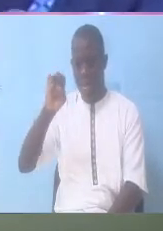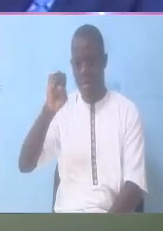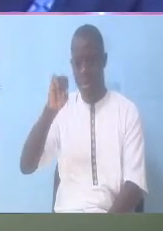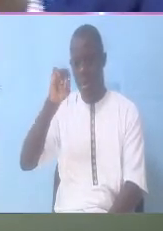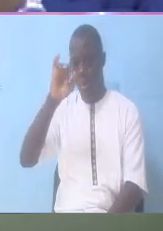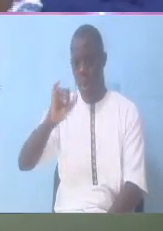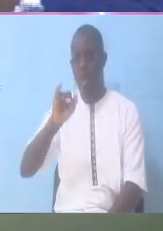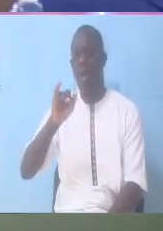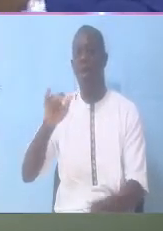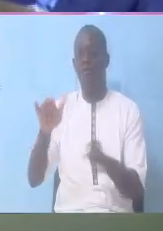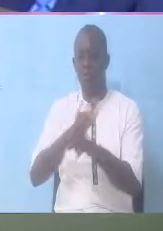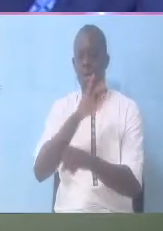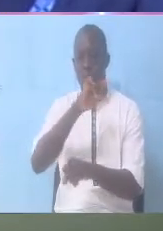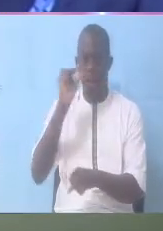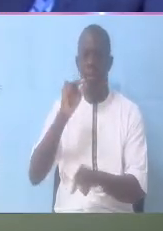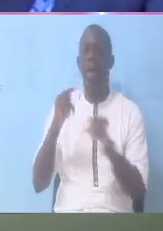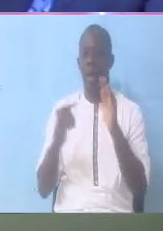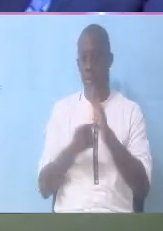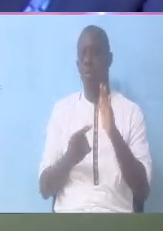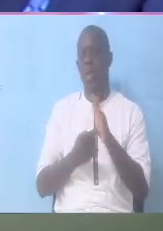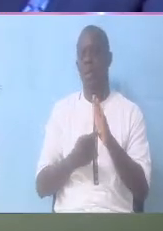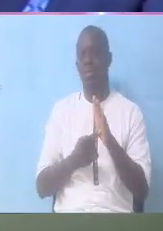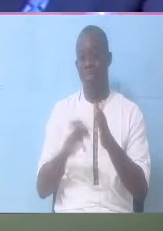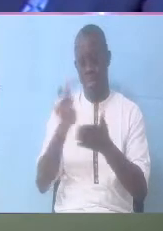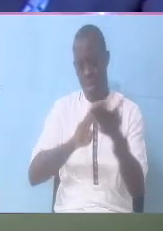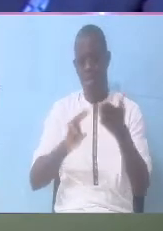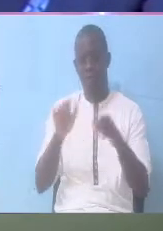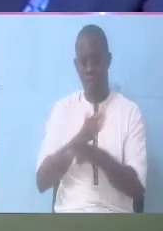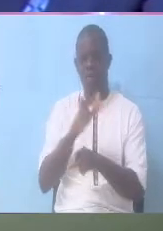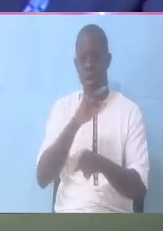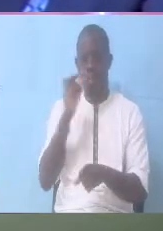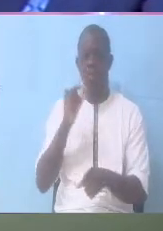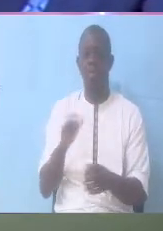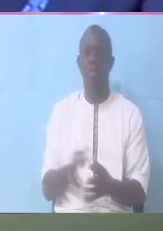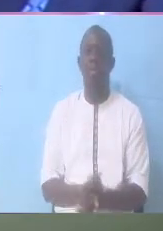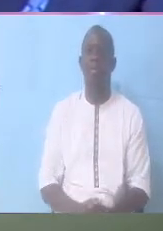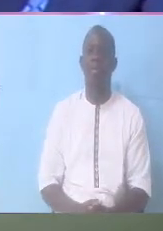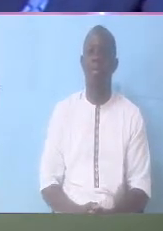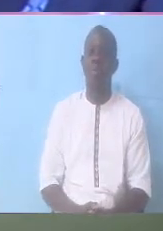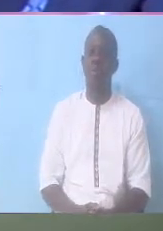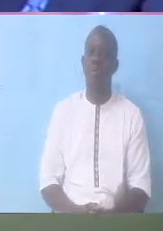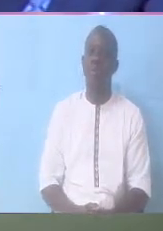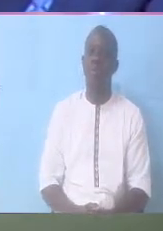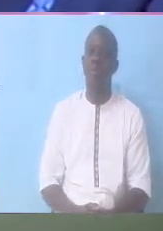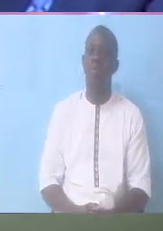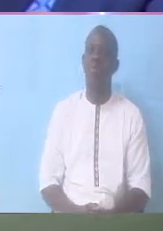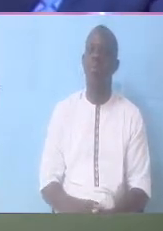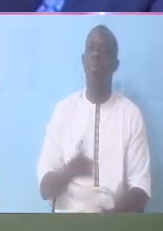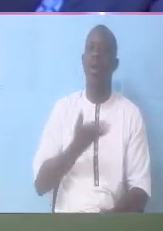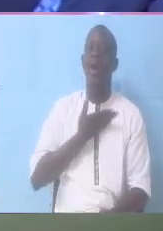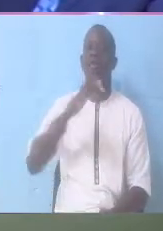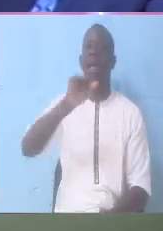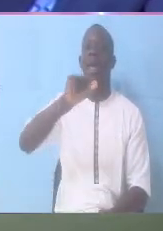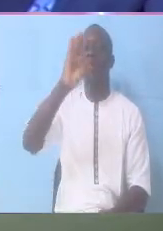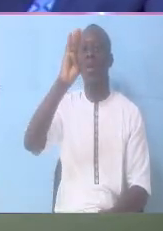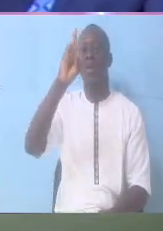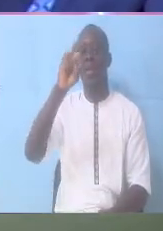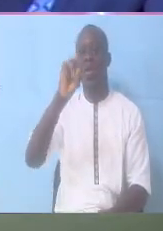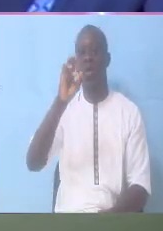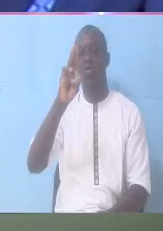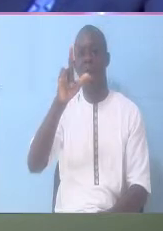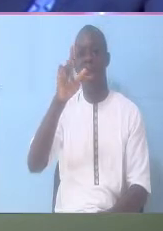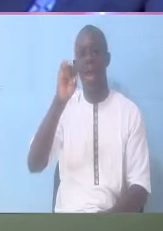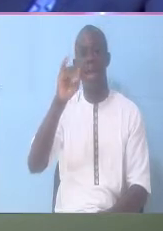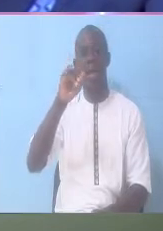the full name because that is important, huh? Maître Abdoulaye Wade, Senegalese president. Aning Abdoulaye